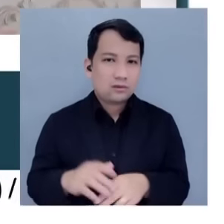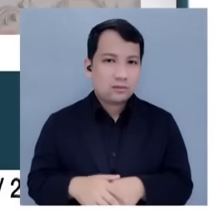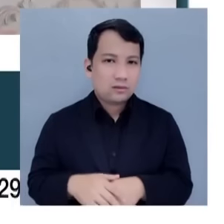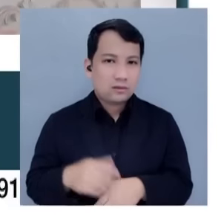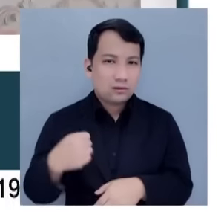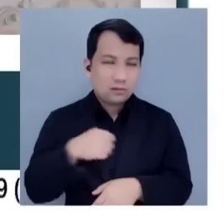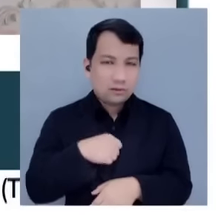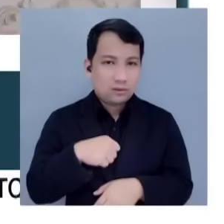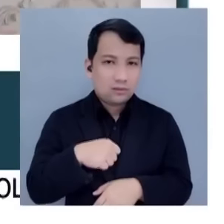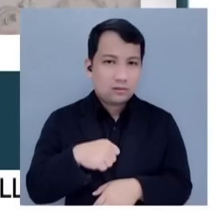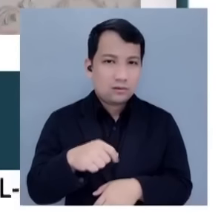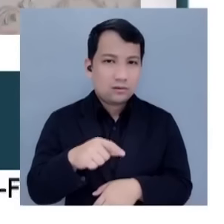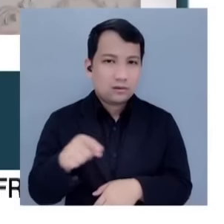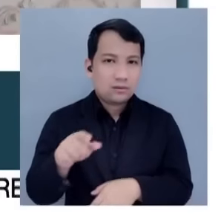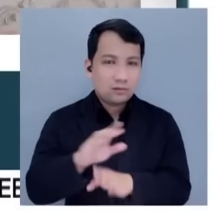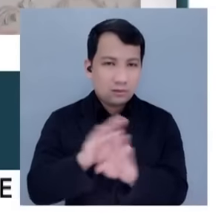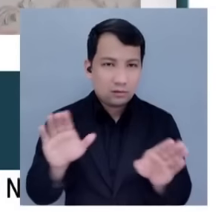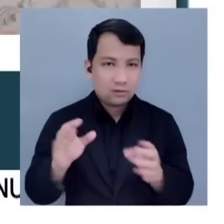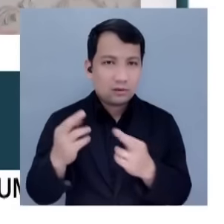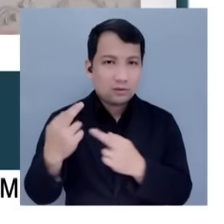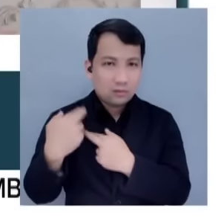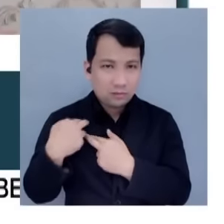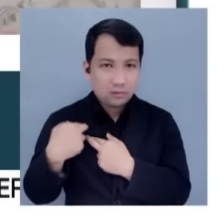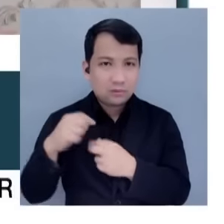niyan, pero ayusin lang, di ba?